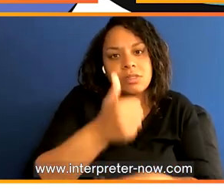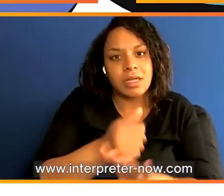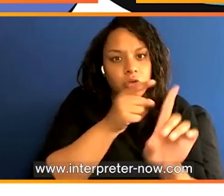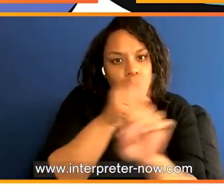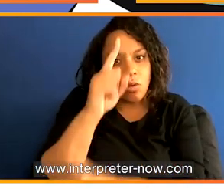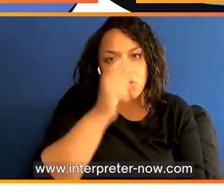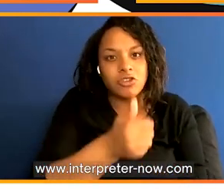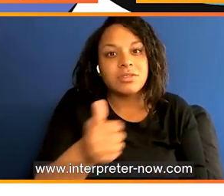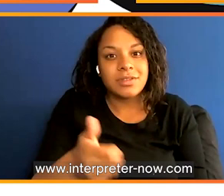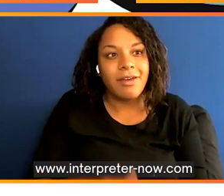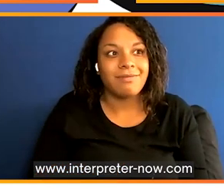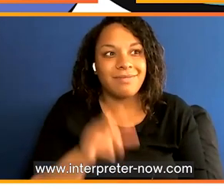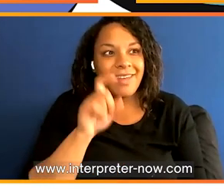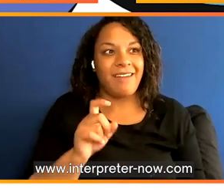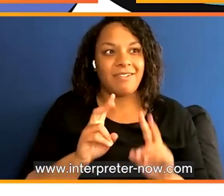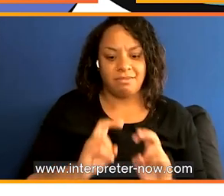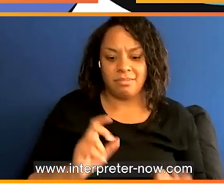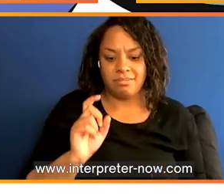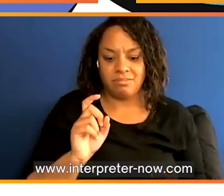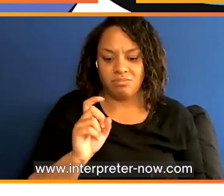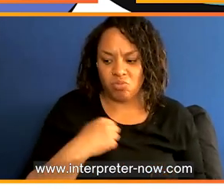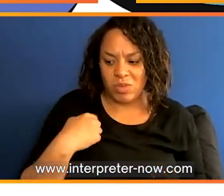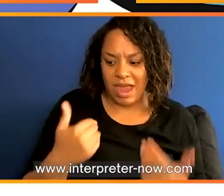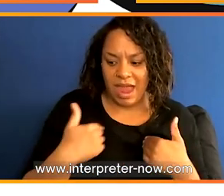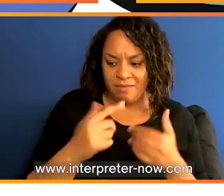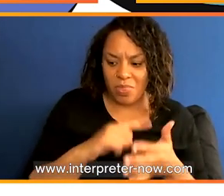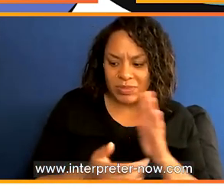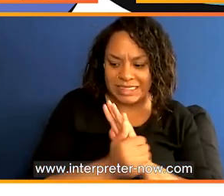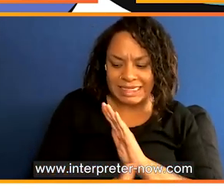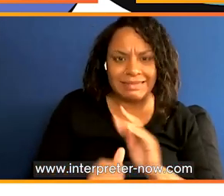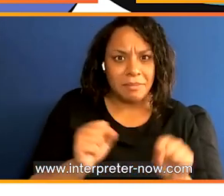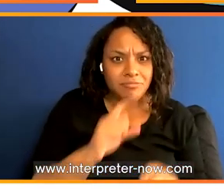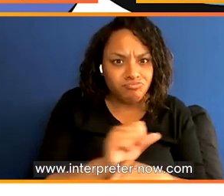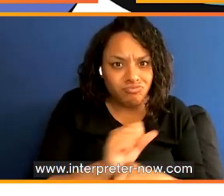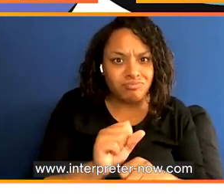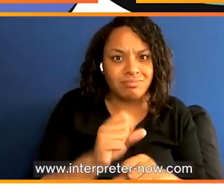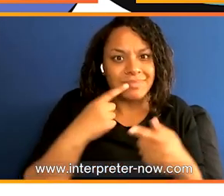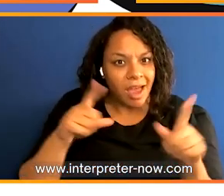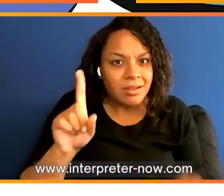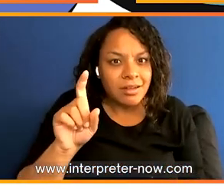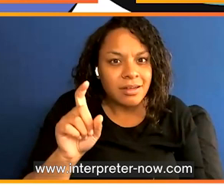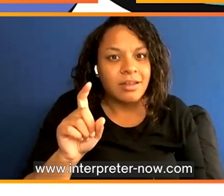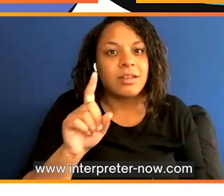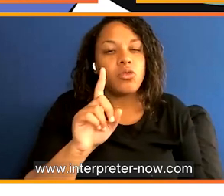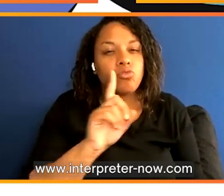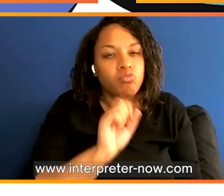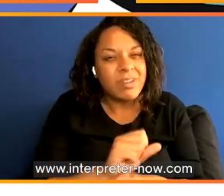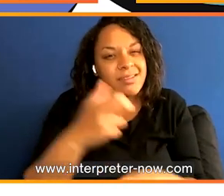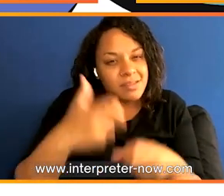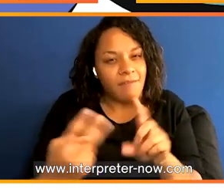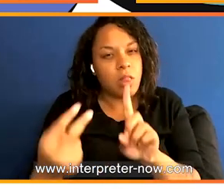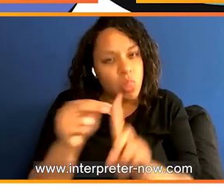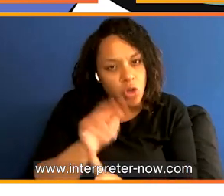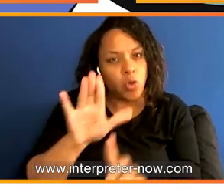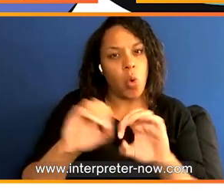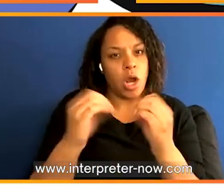important inside organizations is when you set goals for yourselves, like you really have to ask, do we have the skills and the